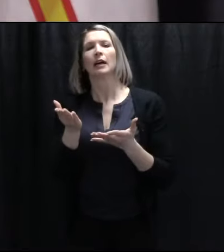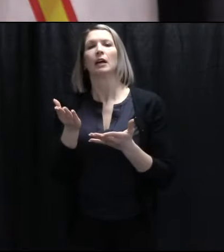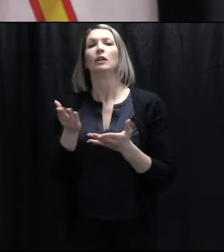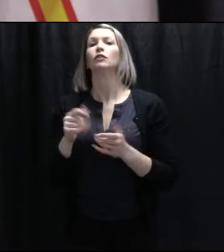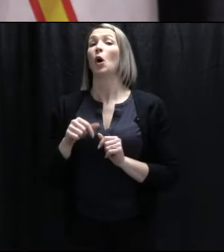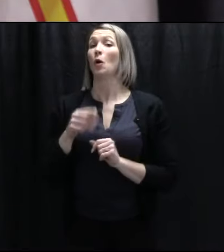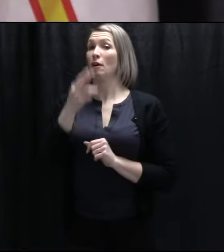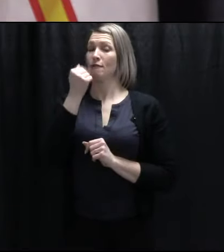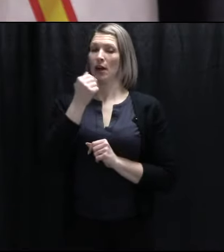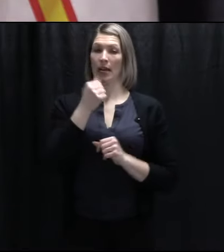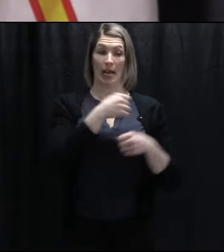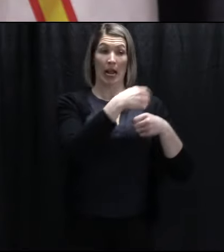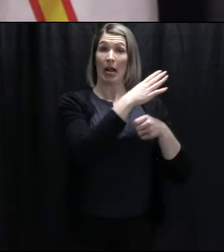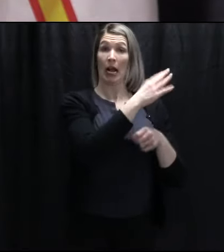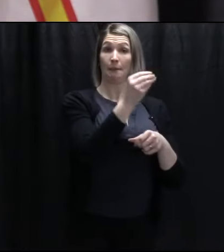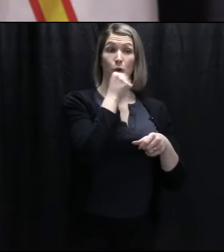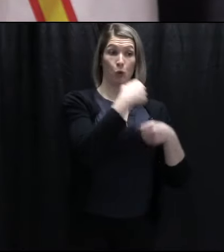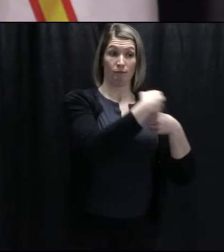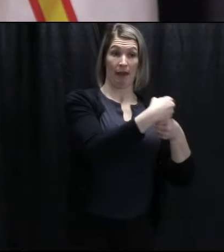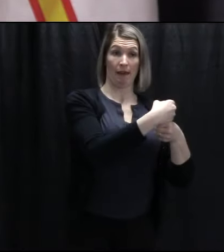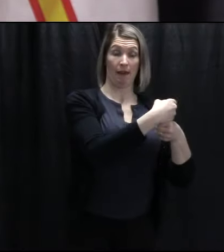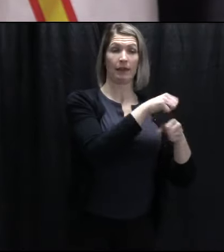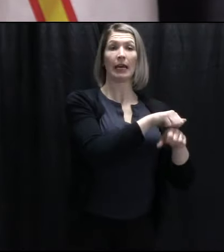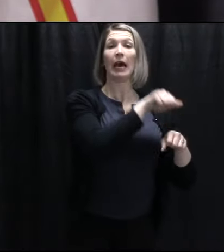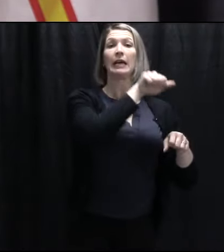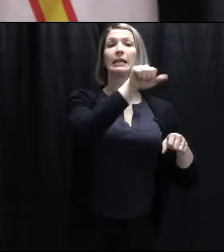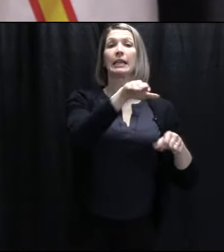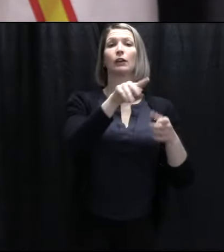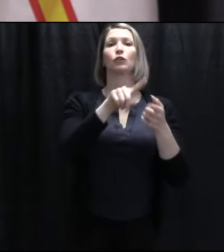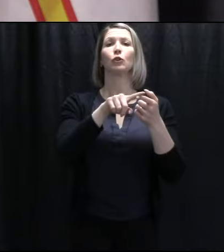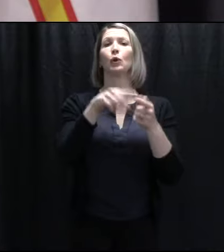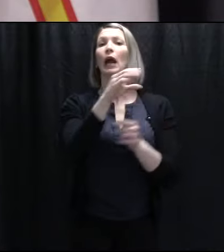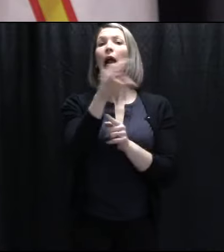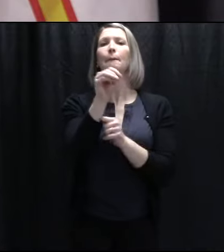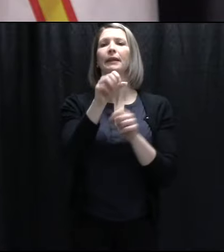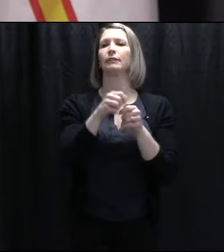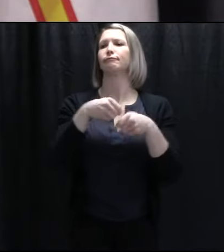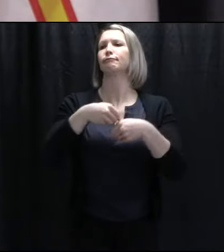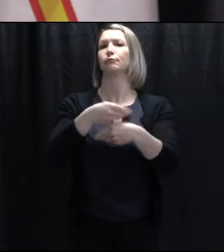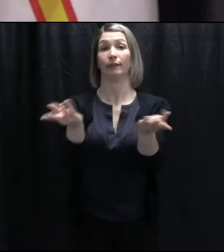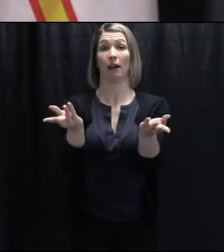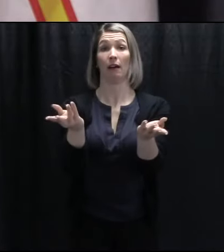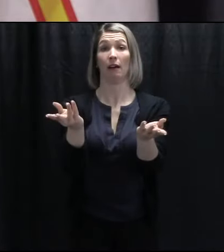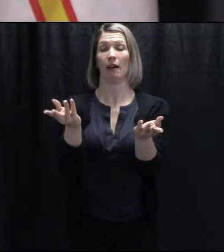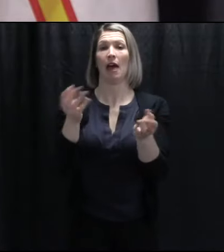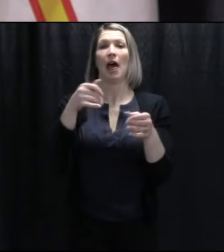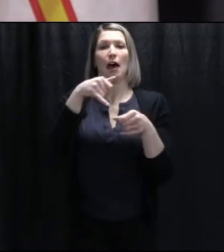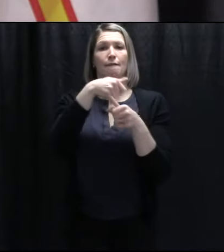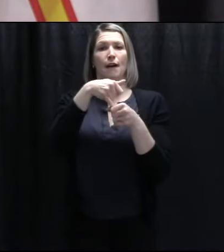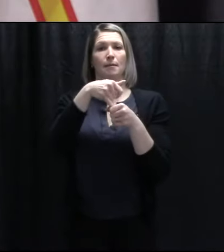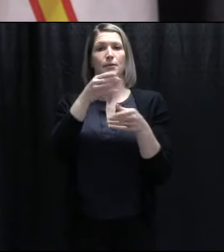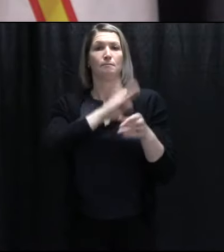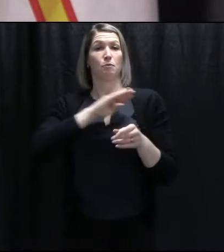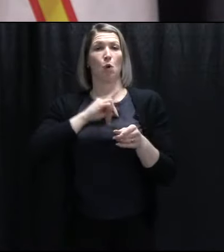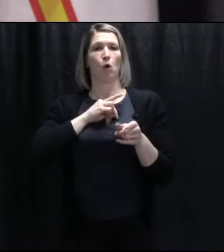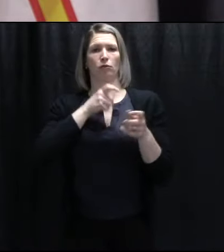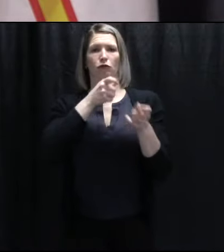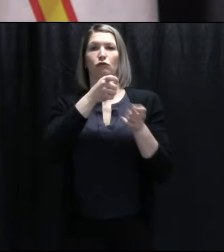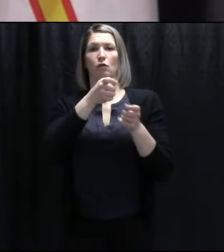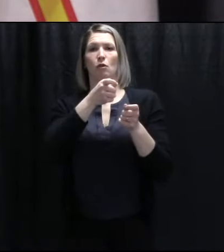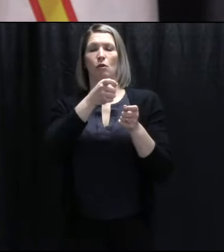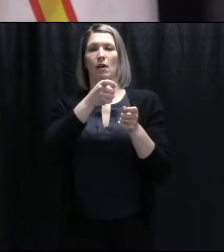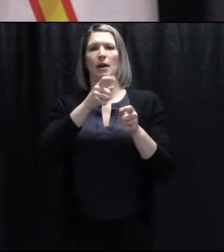manufacturer, who then goes to an wholesaler, or someone does a distribution to your local pharmacy. So somewhere in the middle of this supply chain, there's